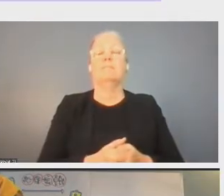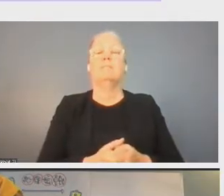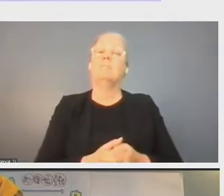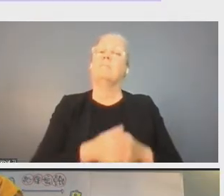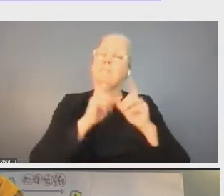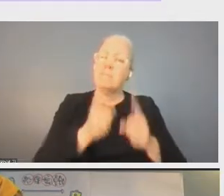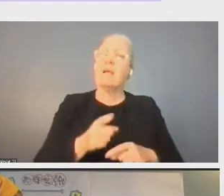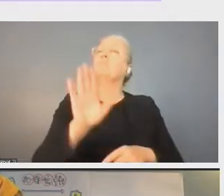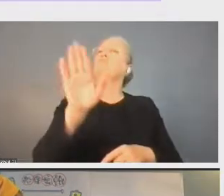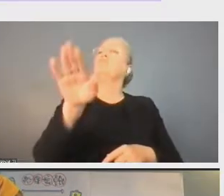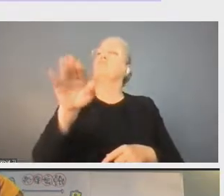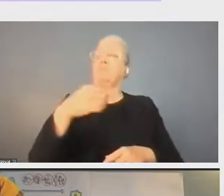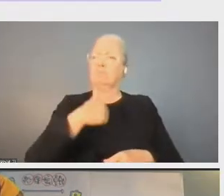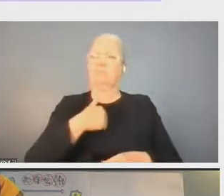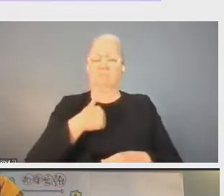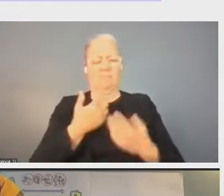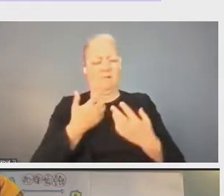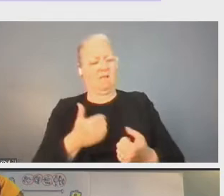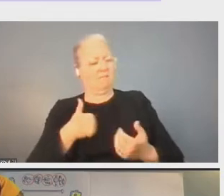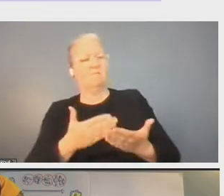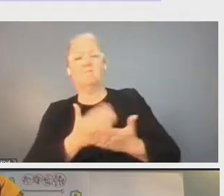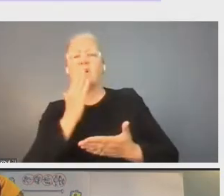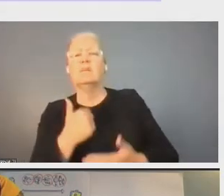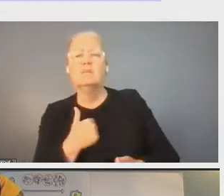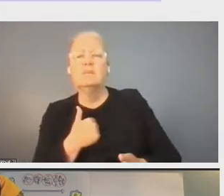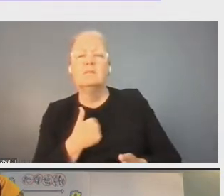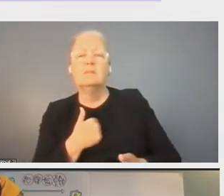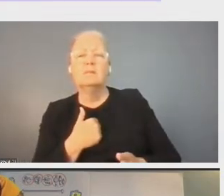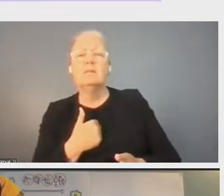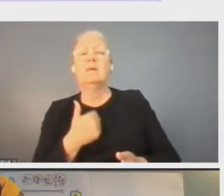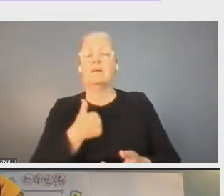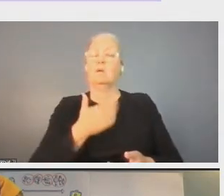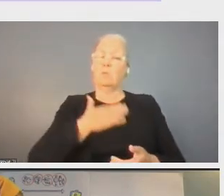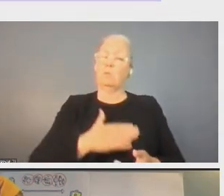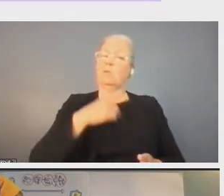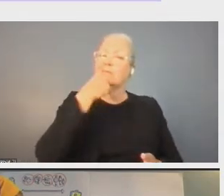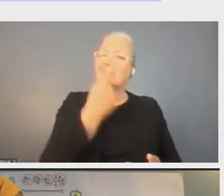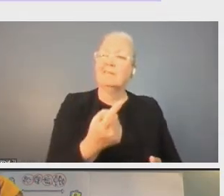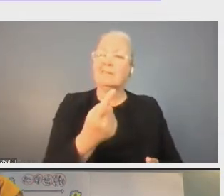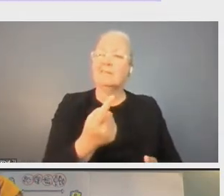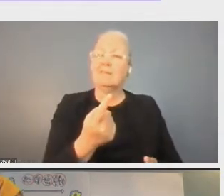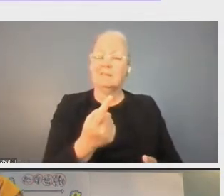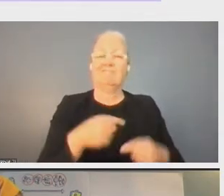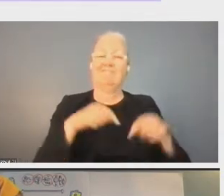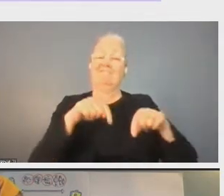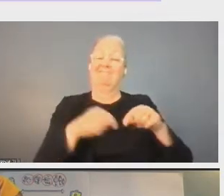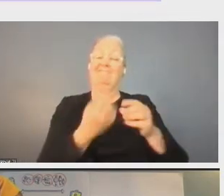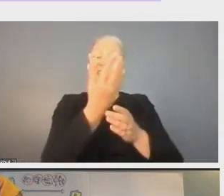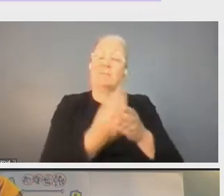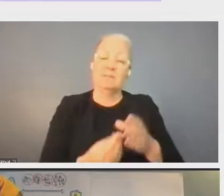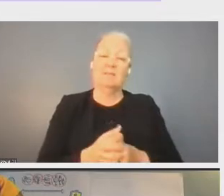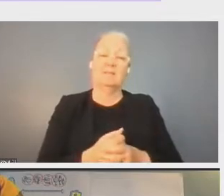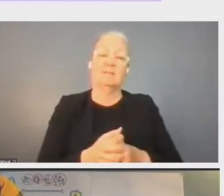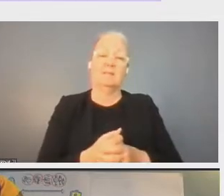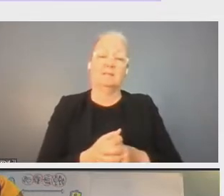rights. So in this line, I want to emphasize this gap that exists